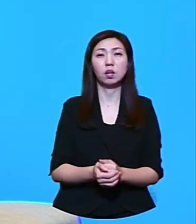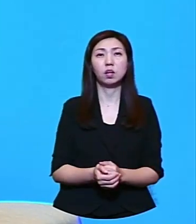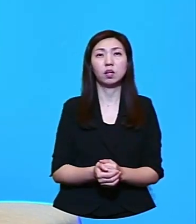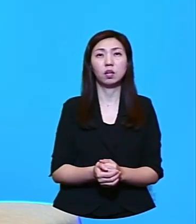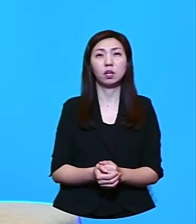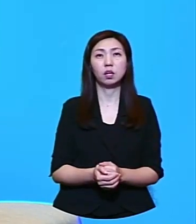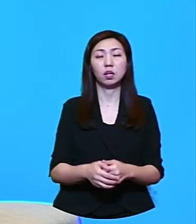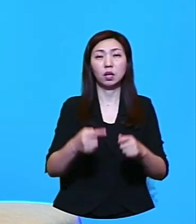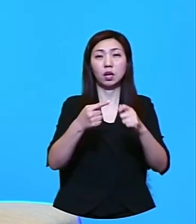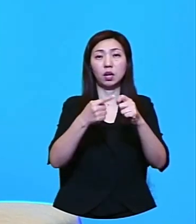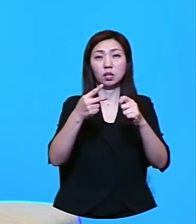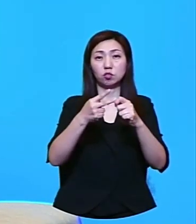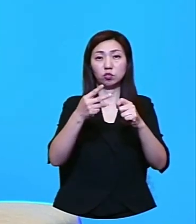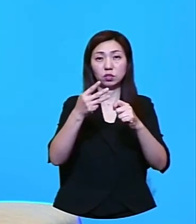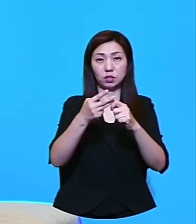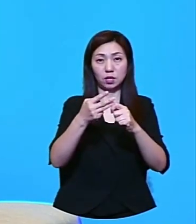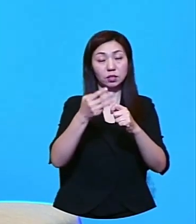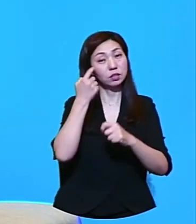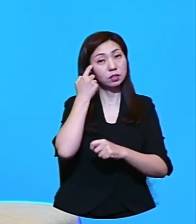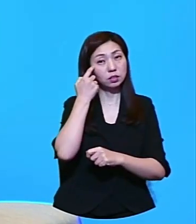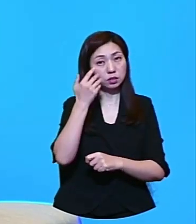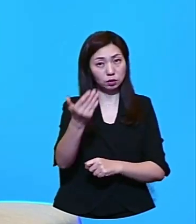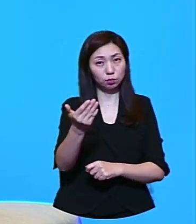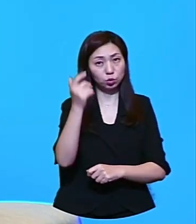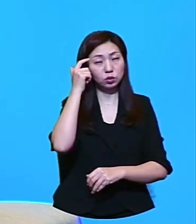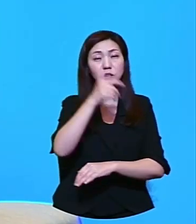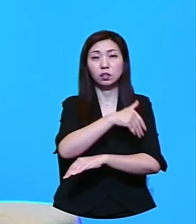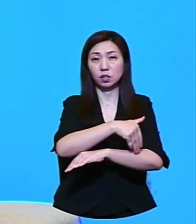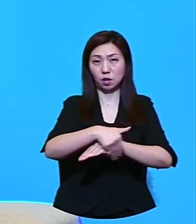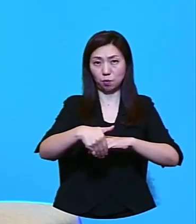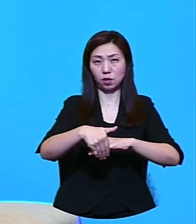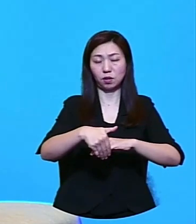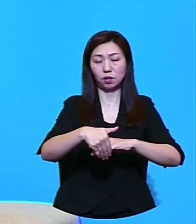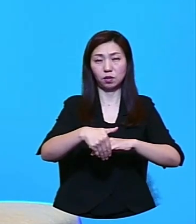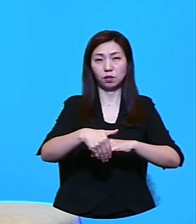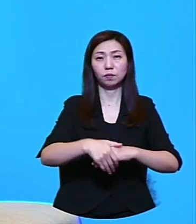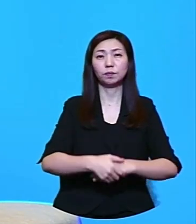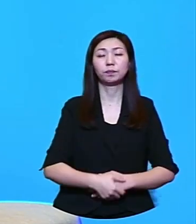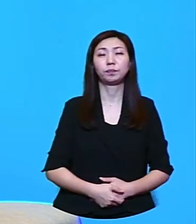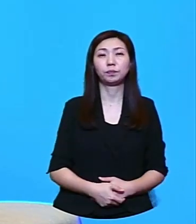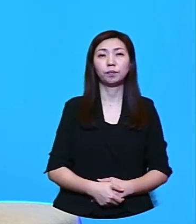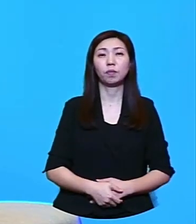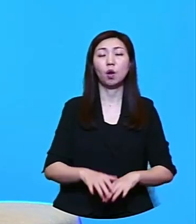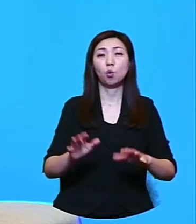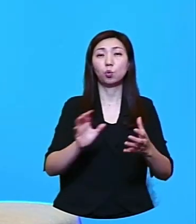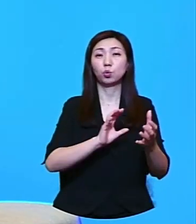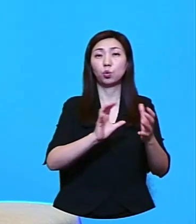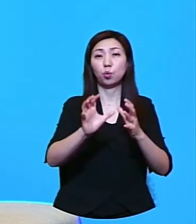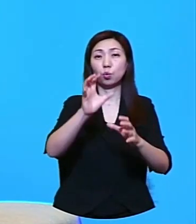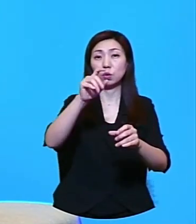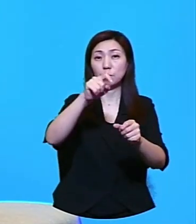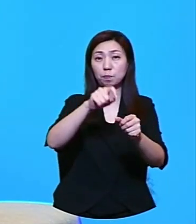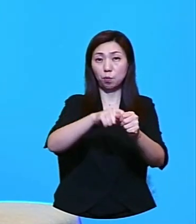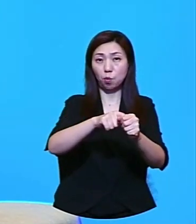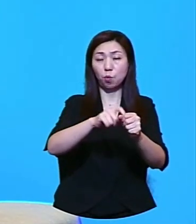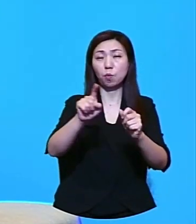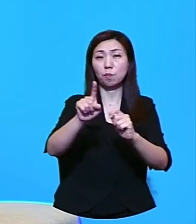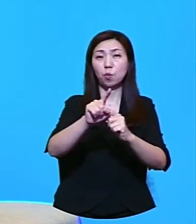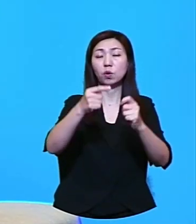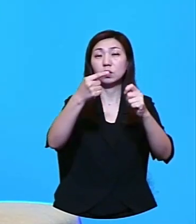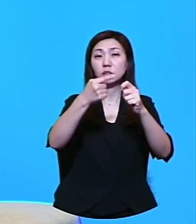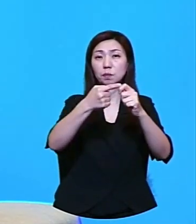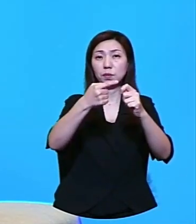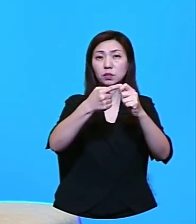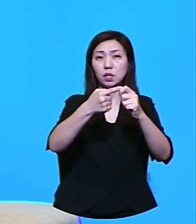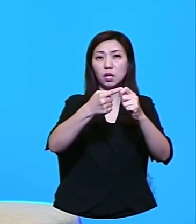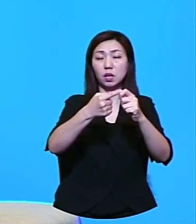questions for discussion purpose. The first question before us is